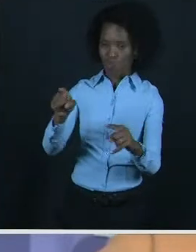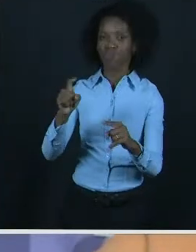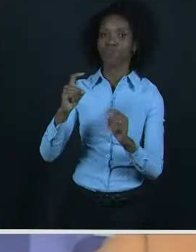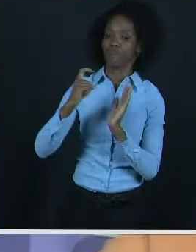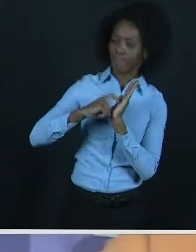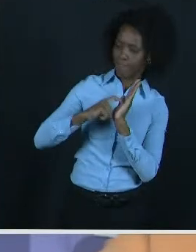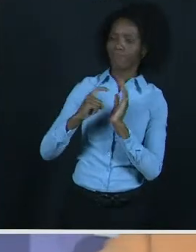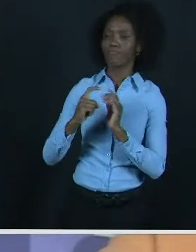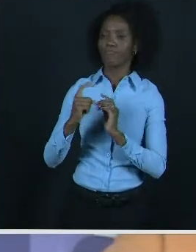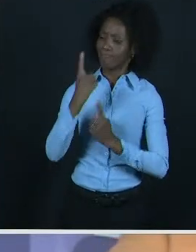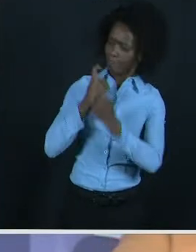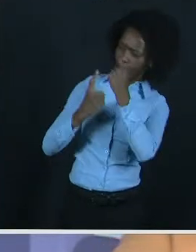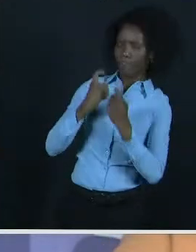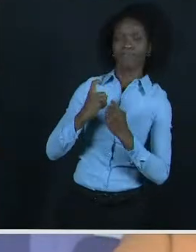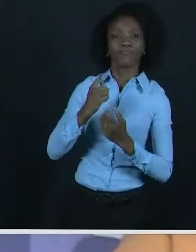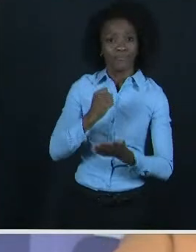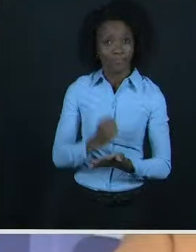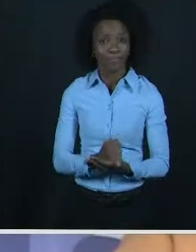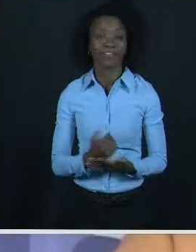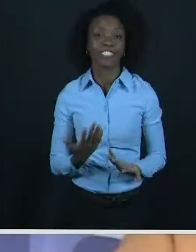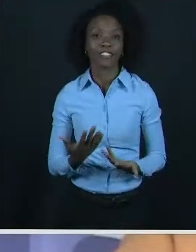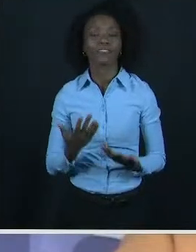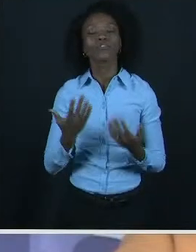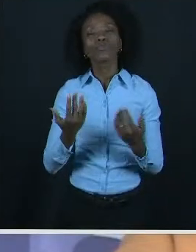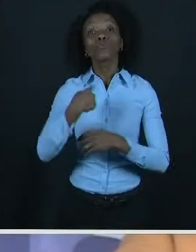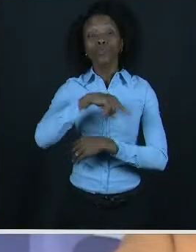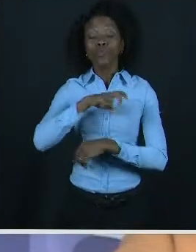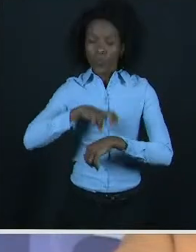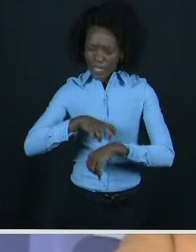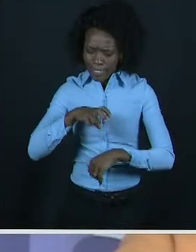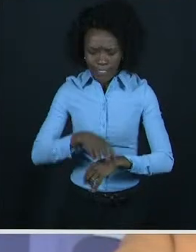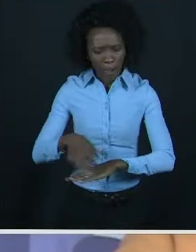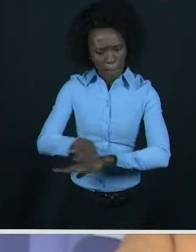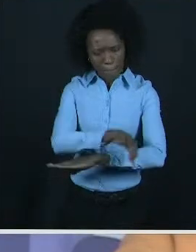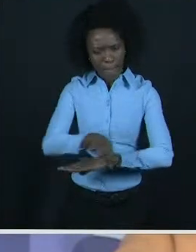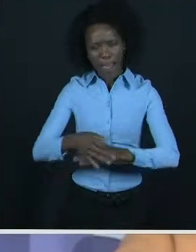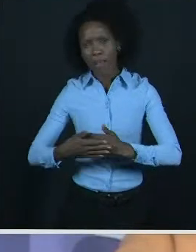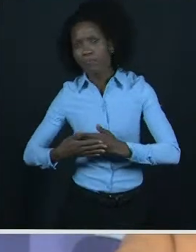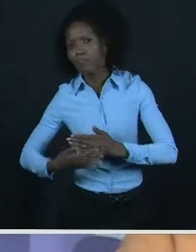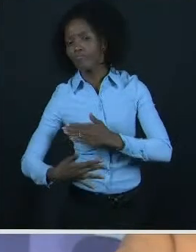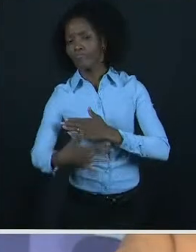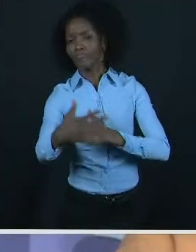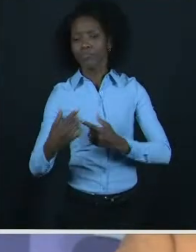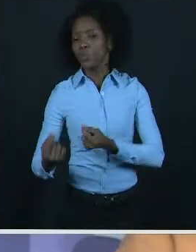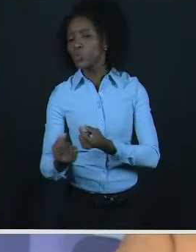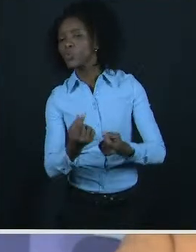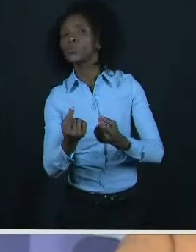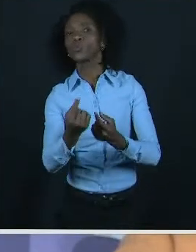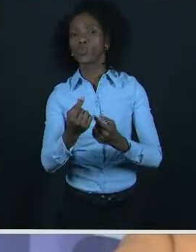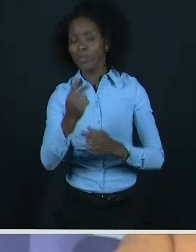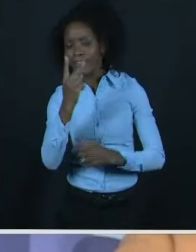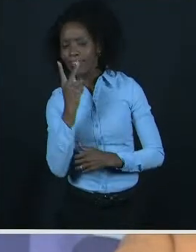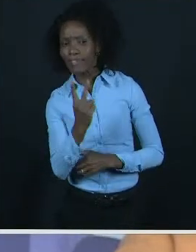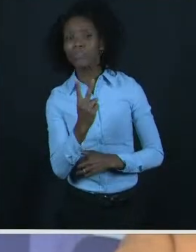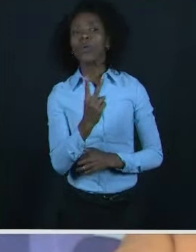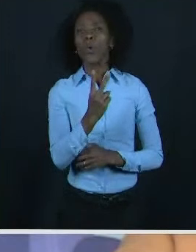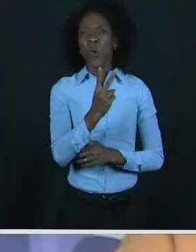We need practical plans to correct shortcomings and areas of weakness.